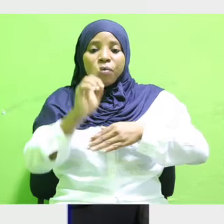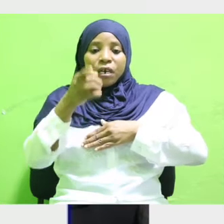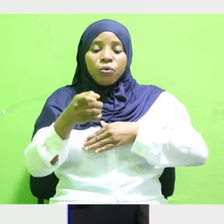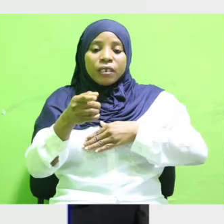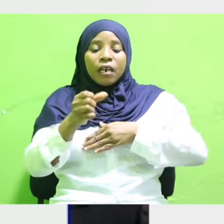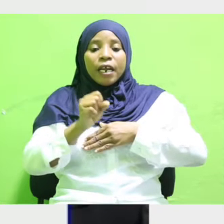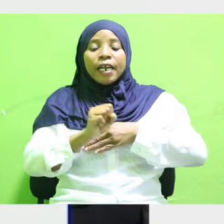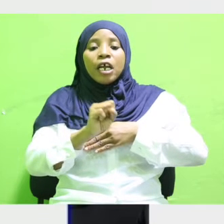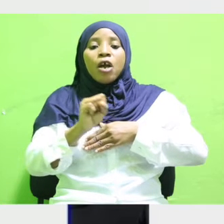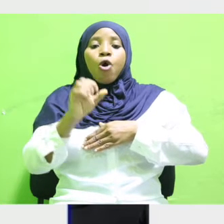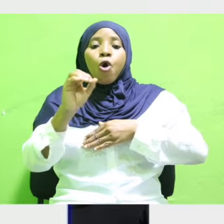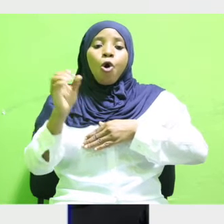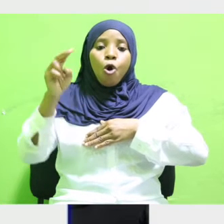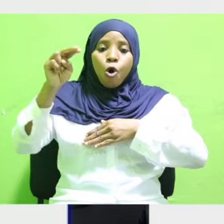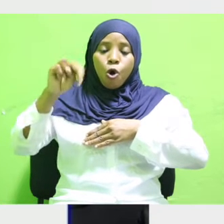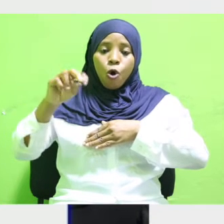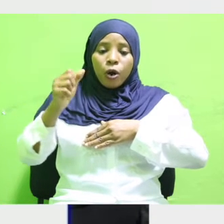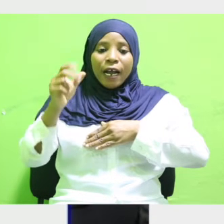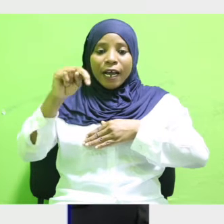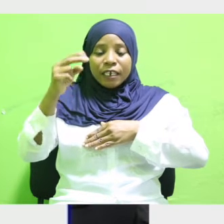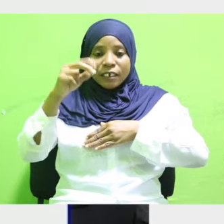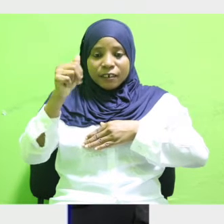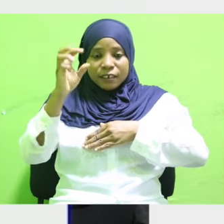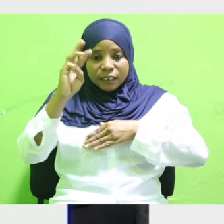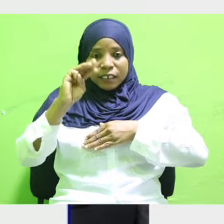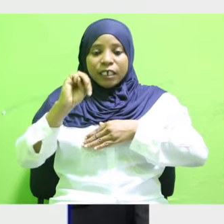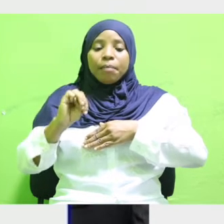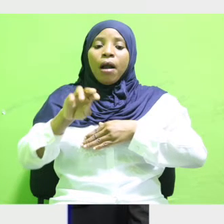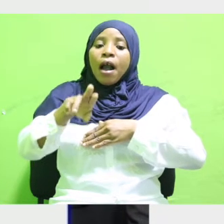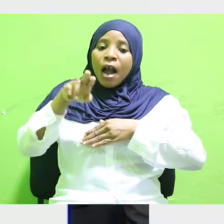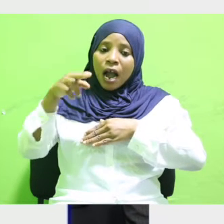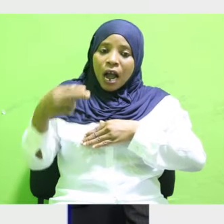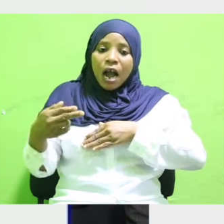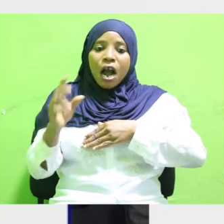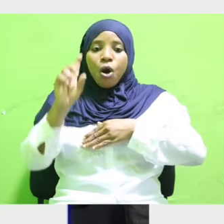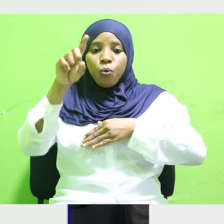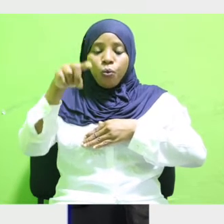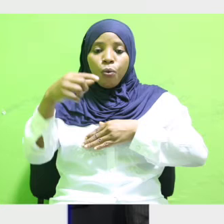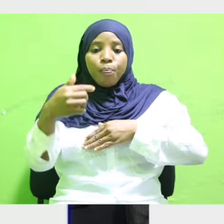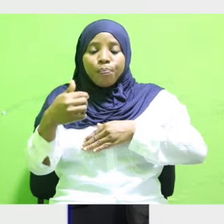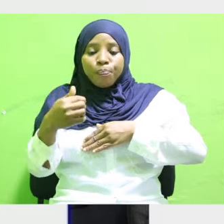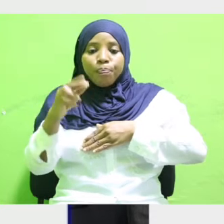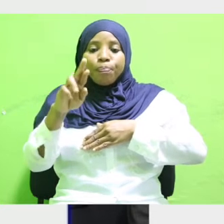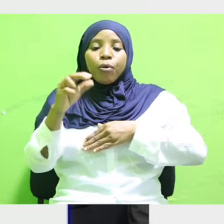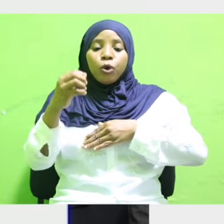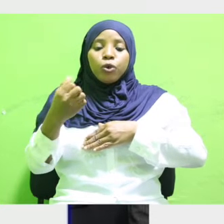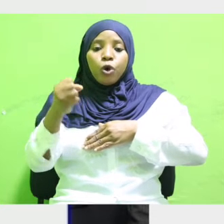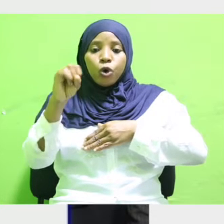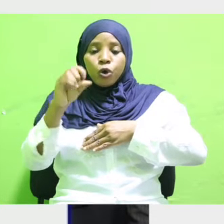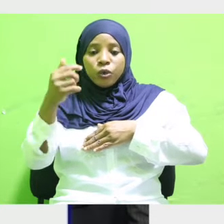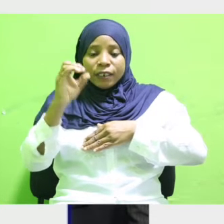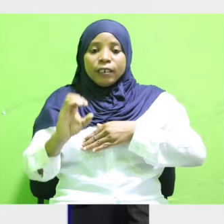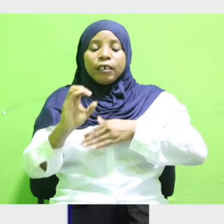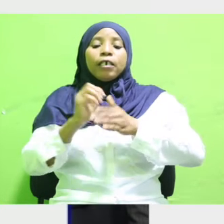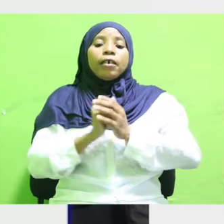gain nutrients or protection, first of all. So hydrotropism